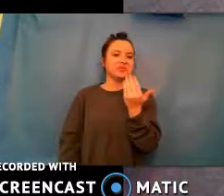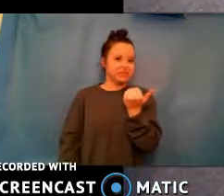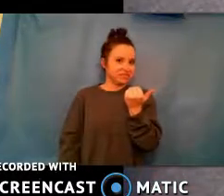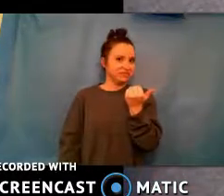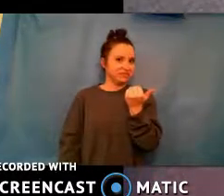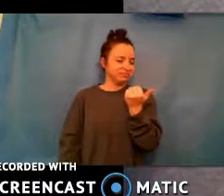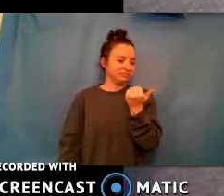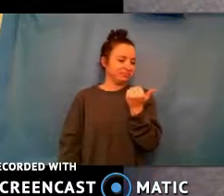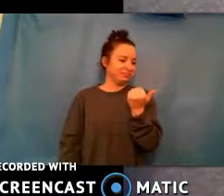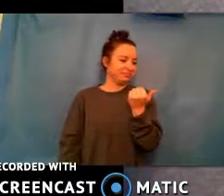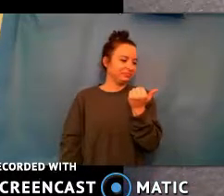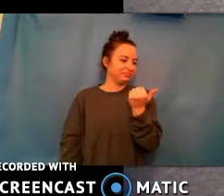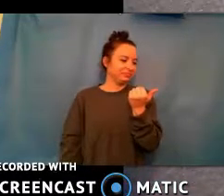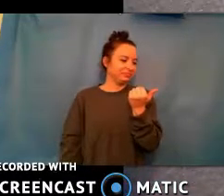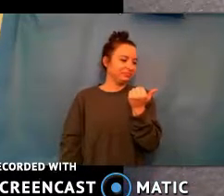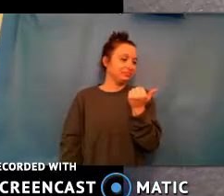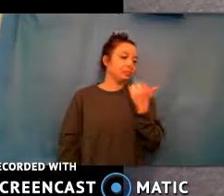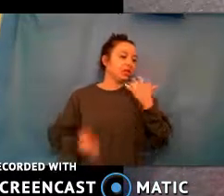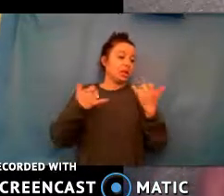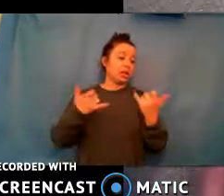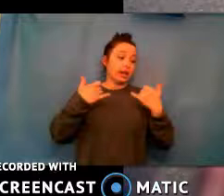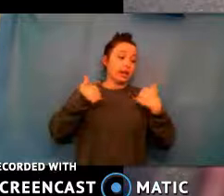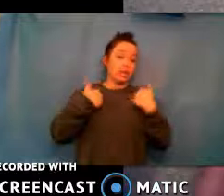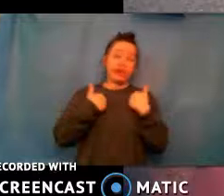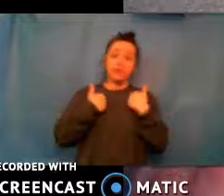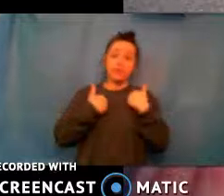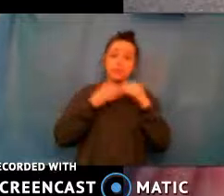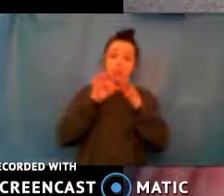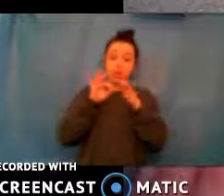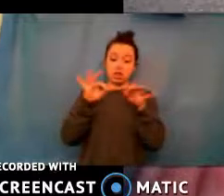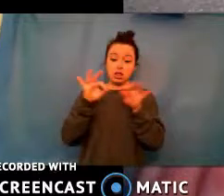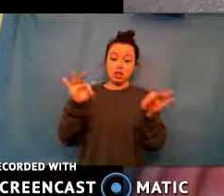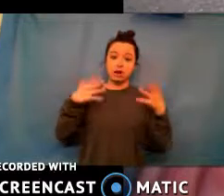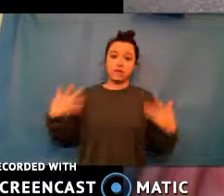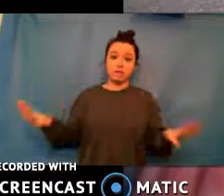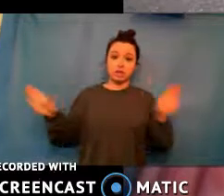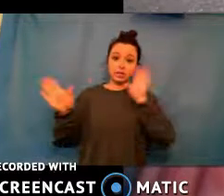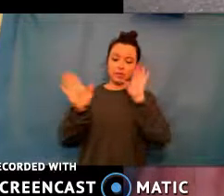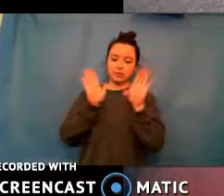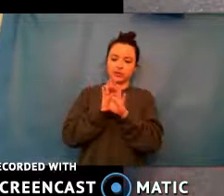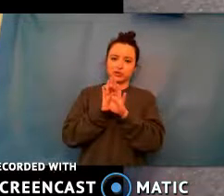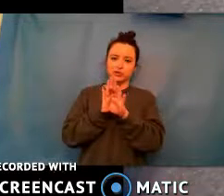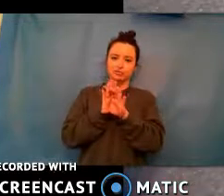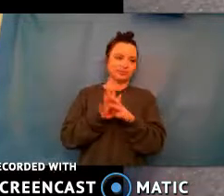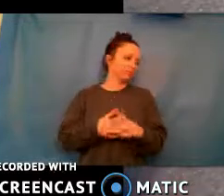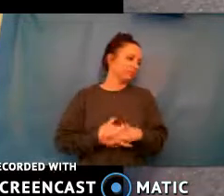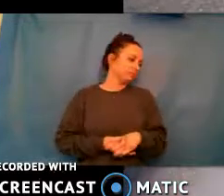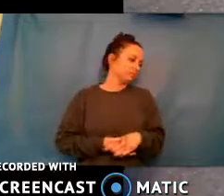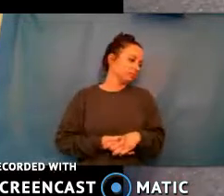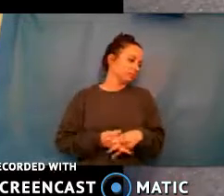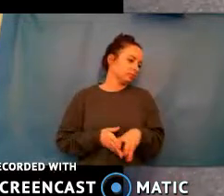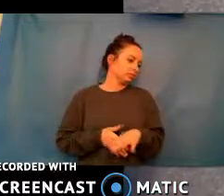15. Good. So now I have my number sentence and my picture. All right, let's look at the